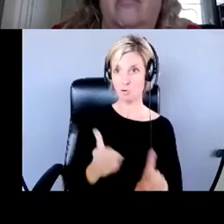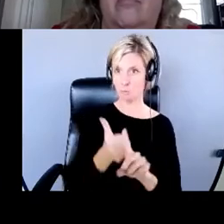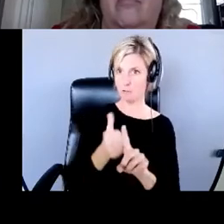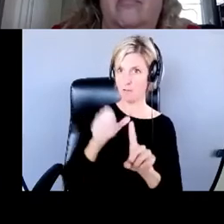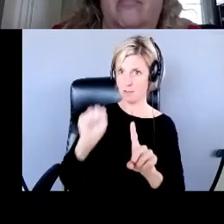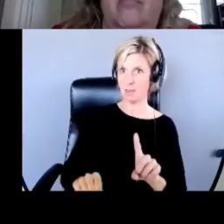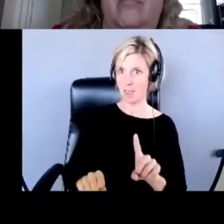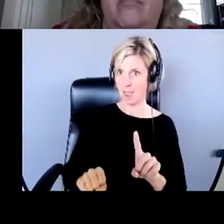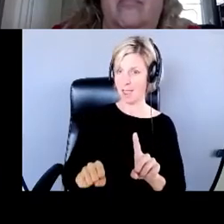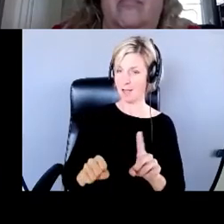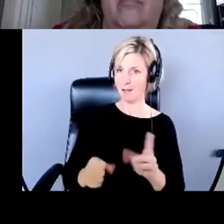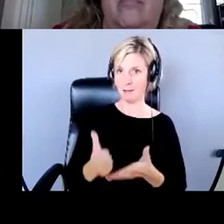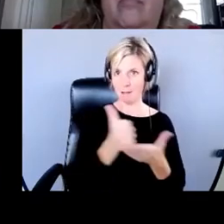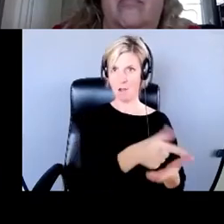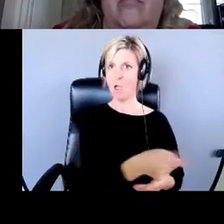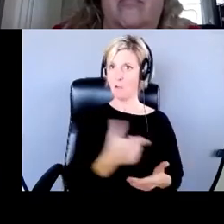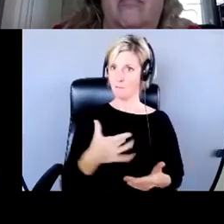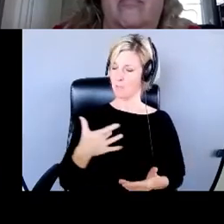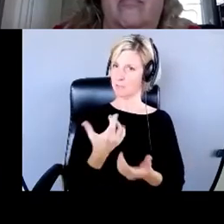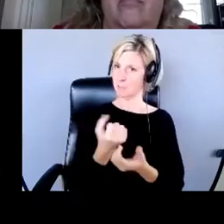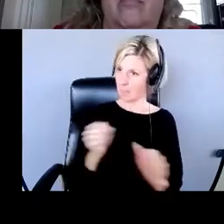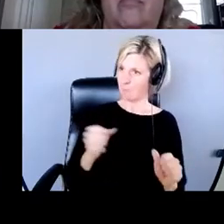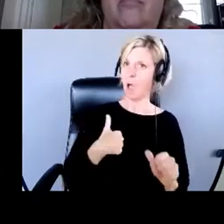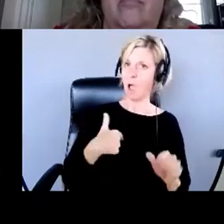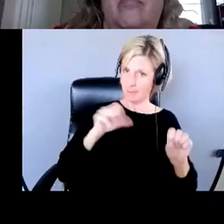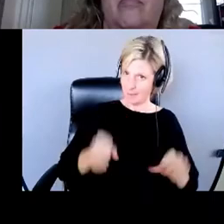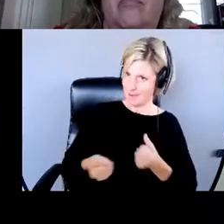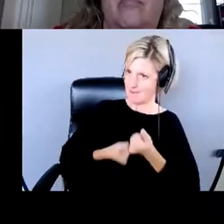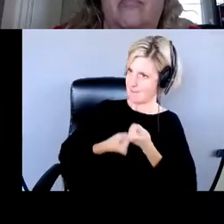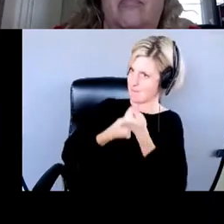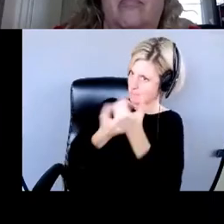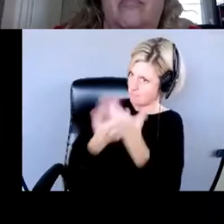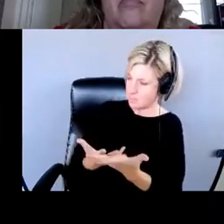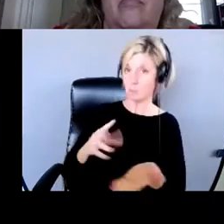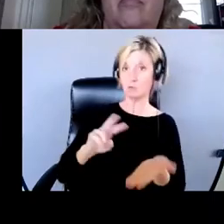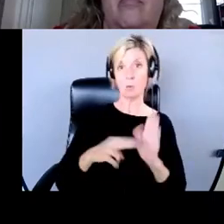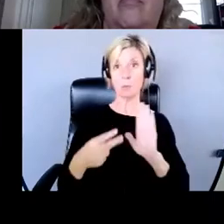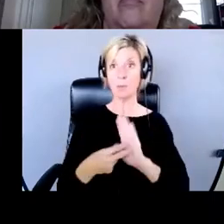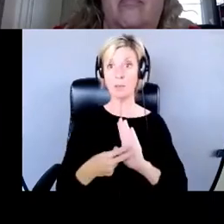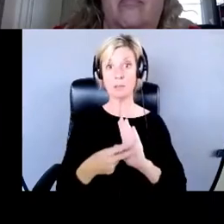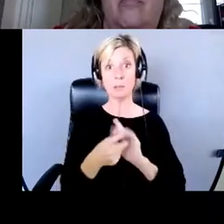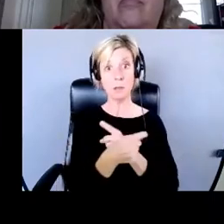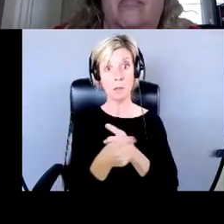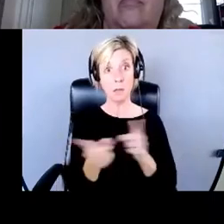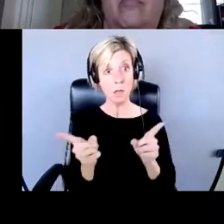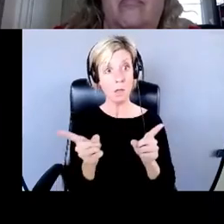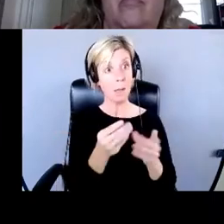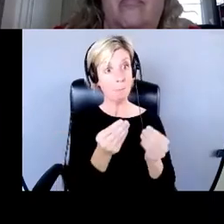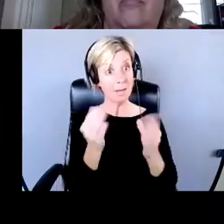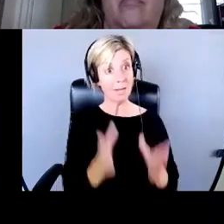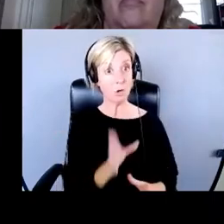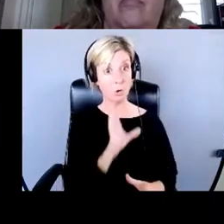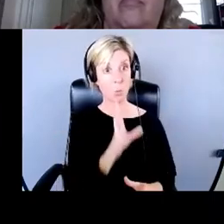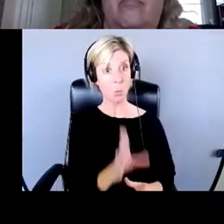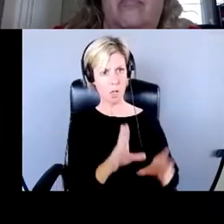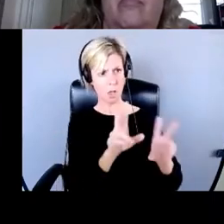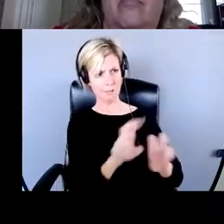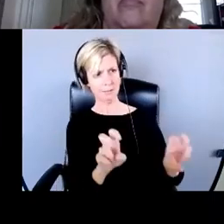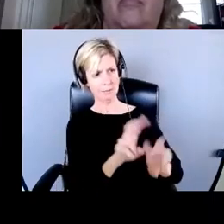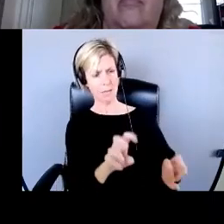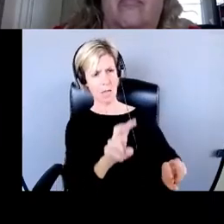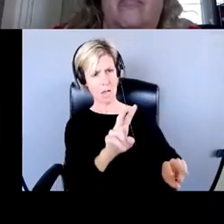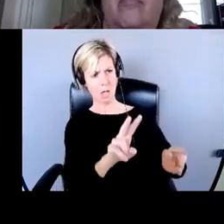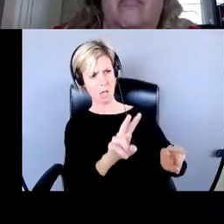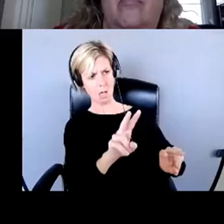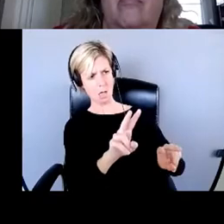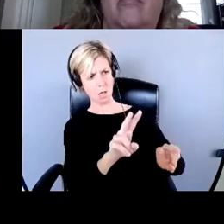you're not necessarily assessing and mediating the abuse. So we're not there to be judges and